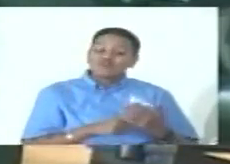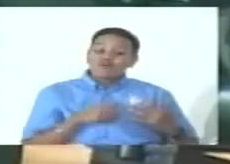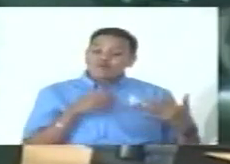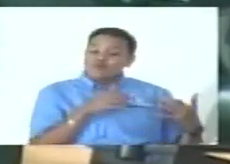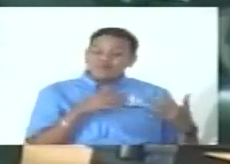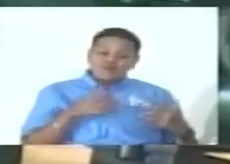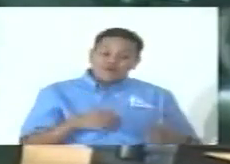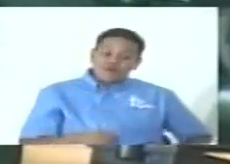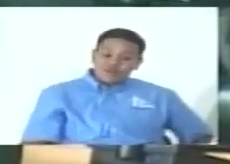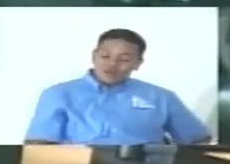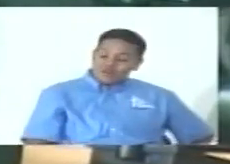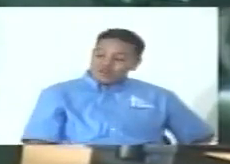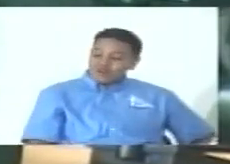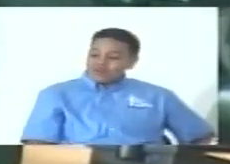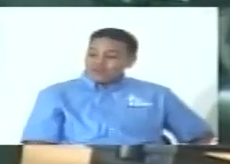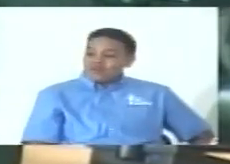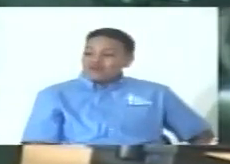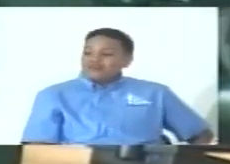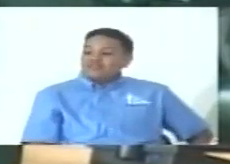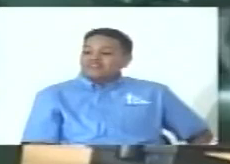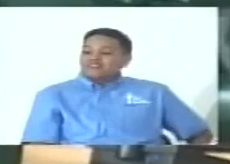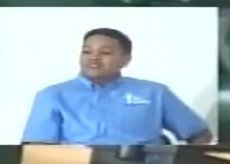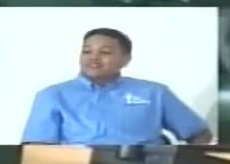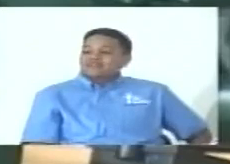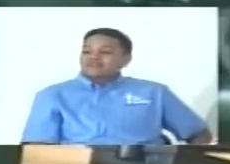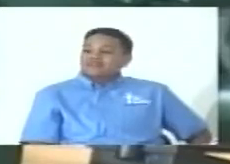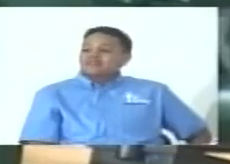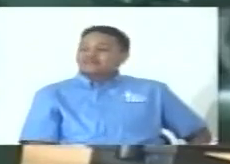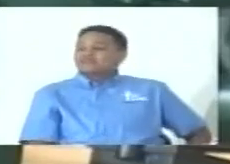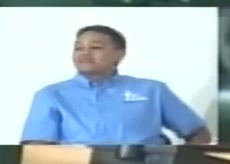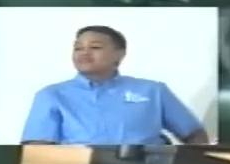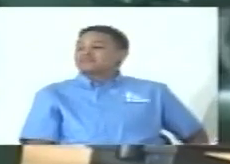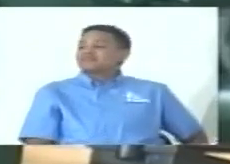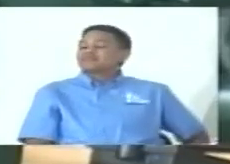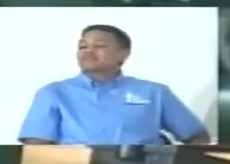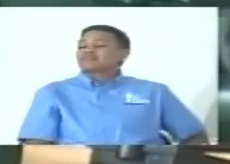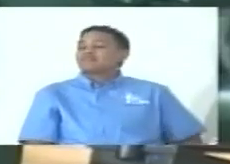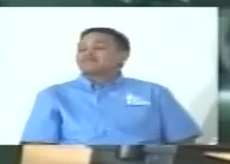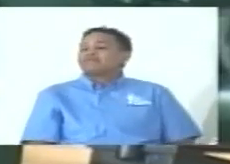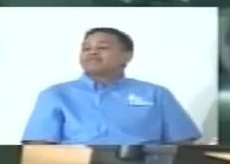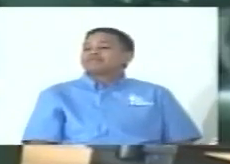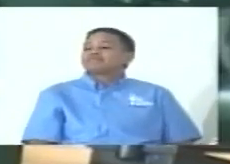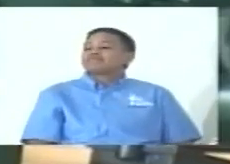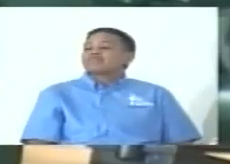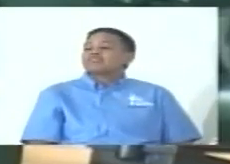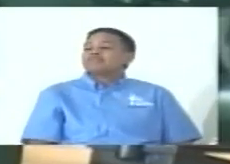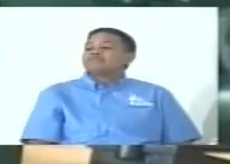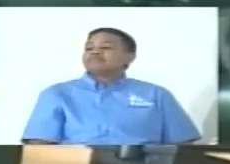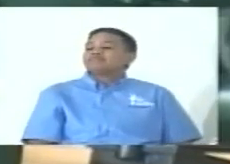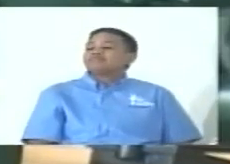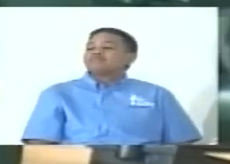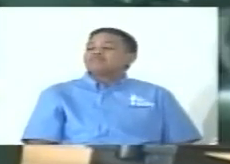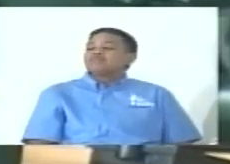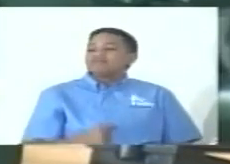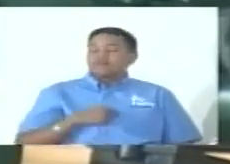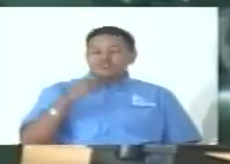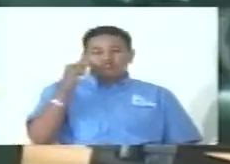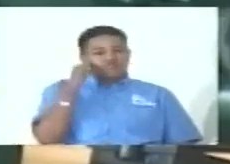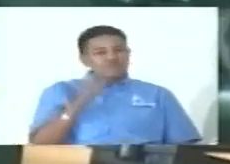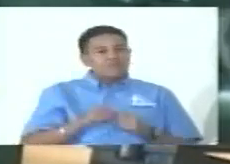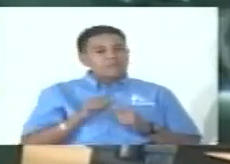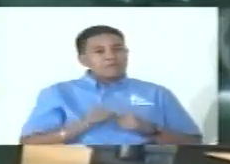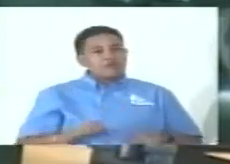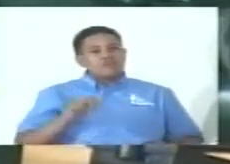Yes. But I recall three unions attempt